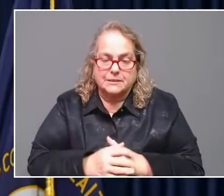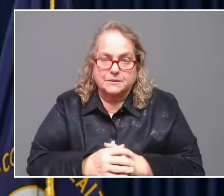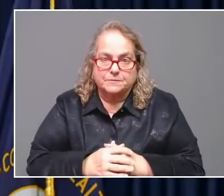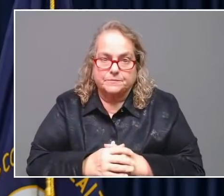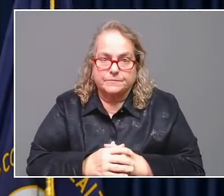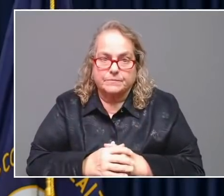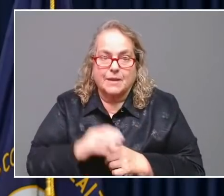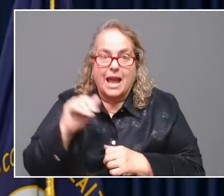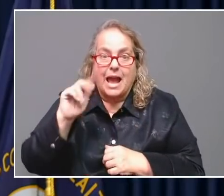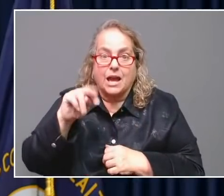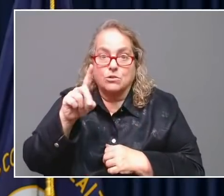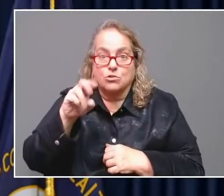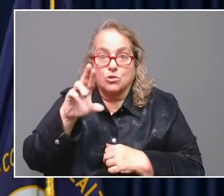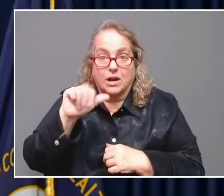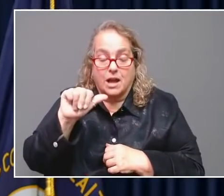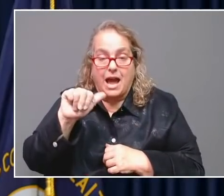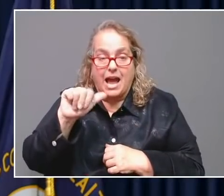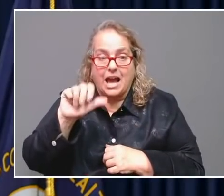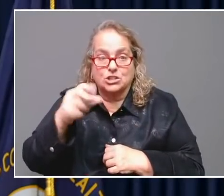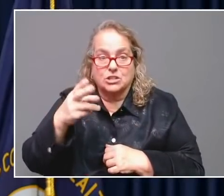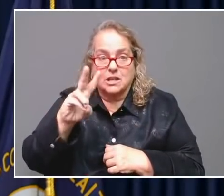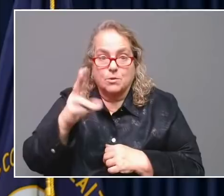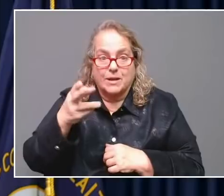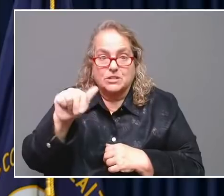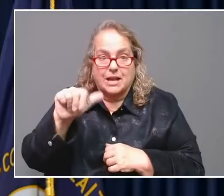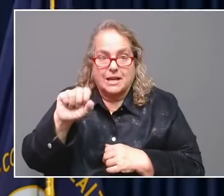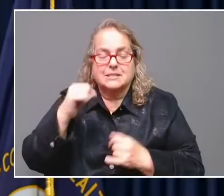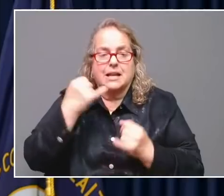Ash, WHAS, with our last question.